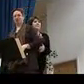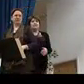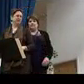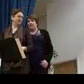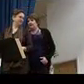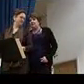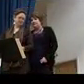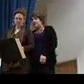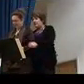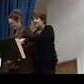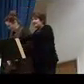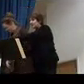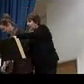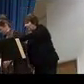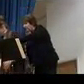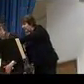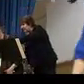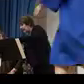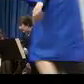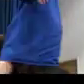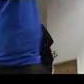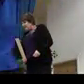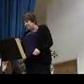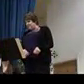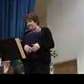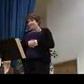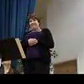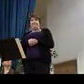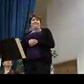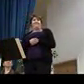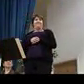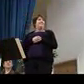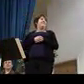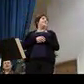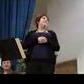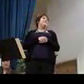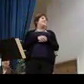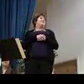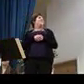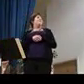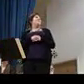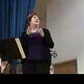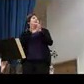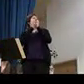Ava Mendo, Associate of Science, General Education.